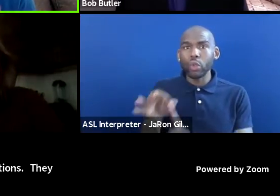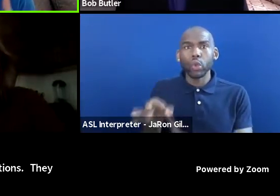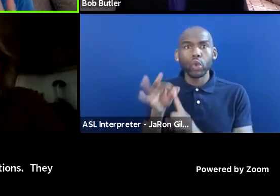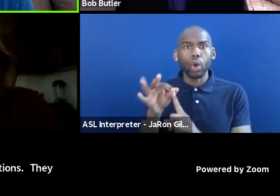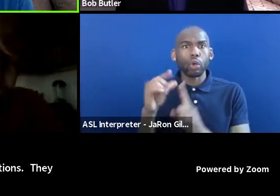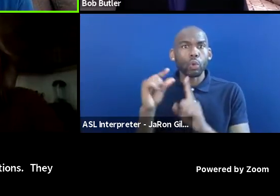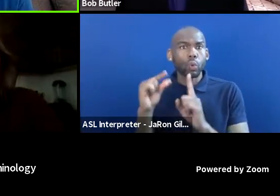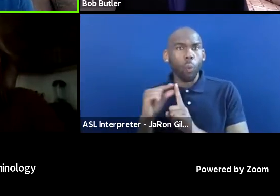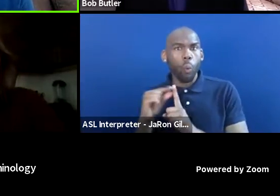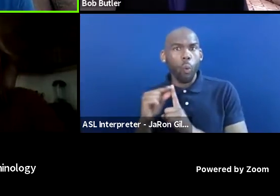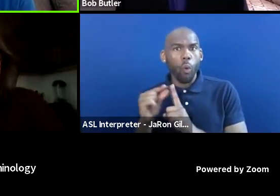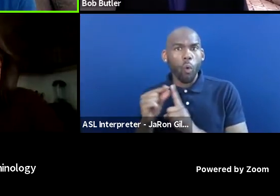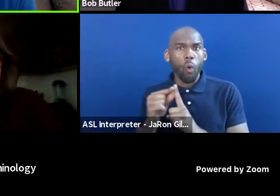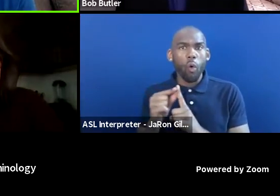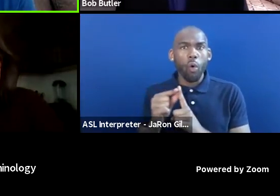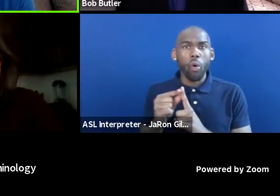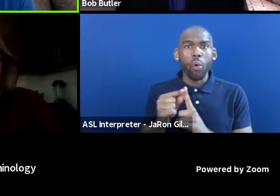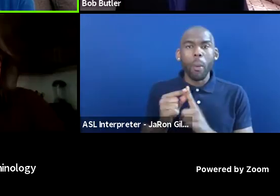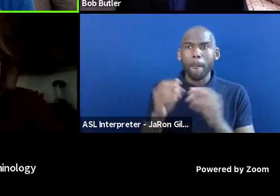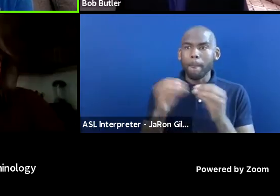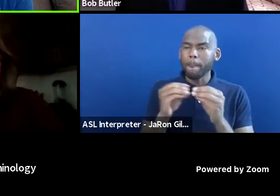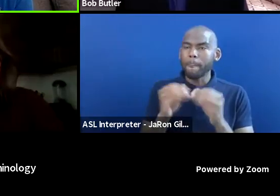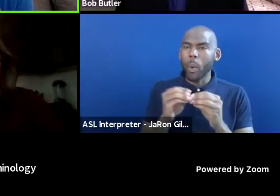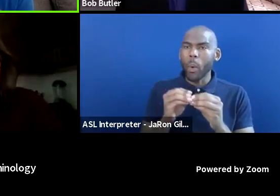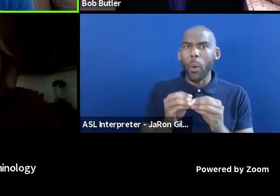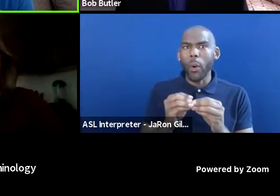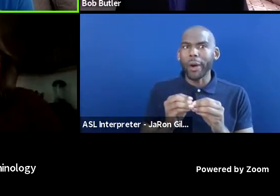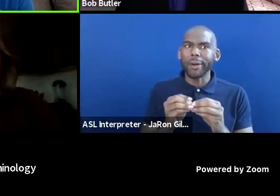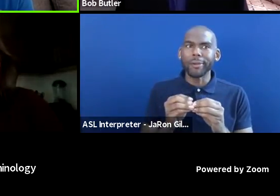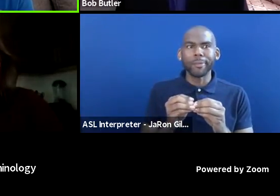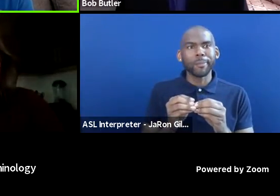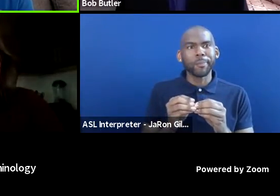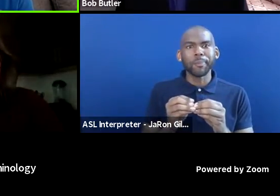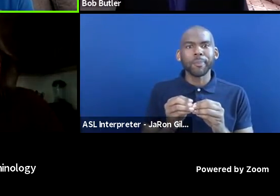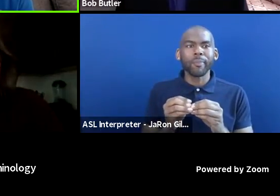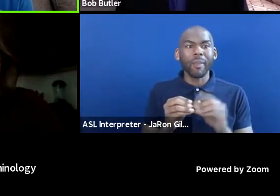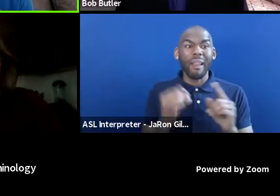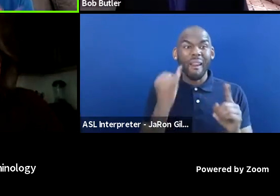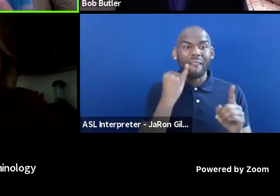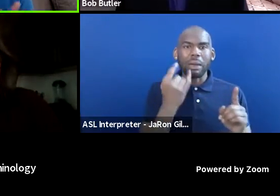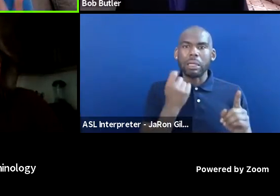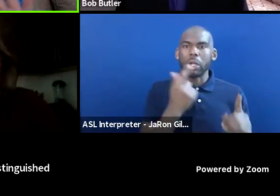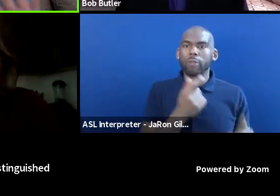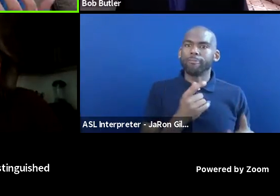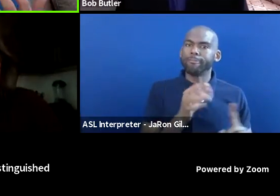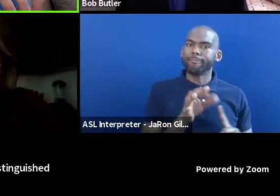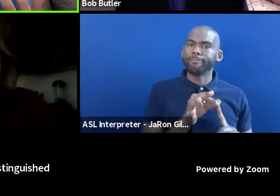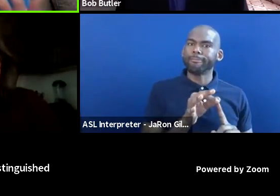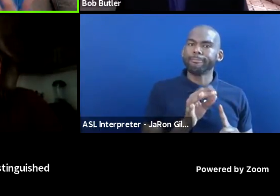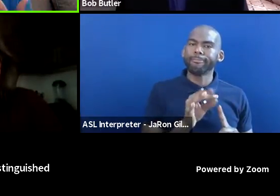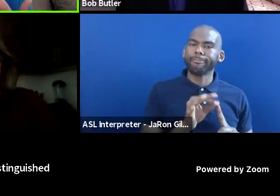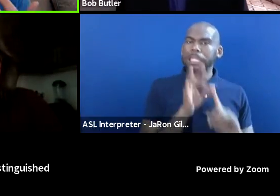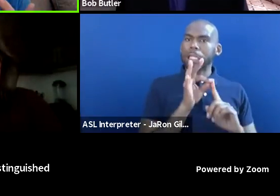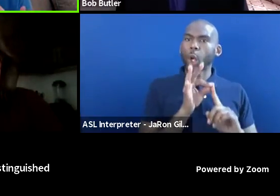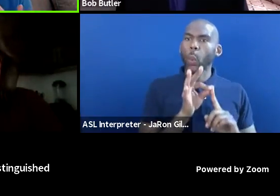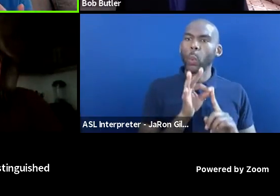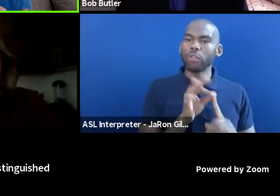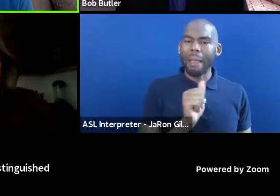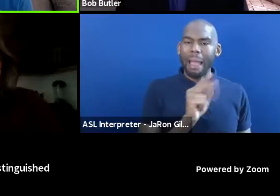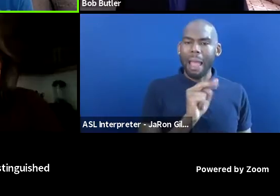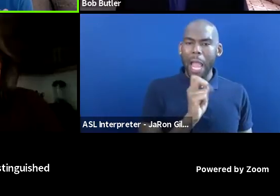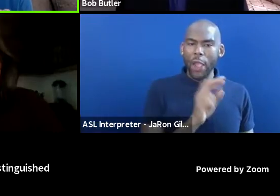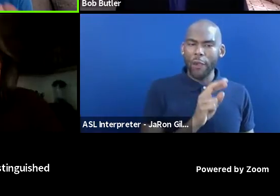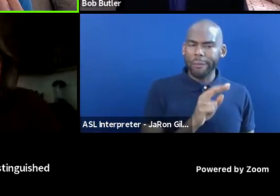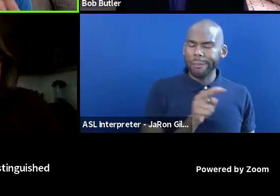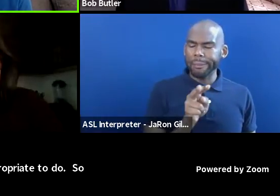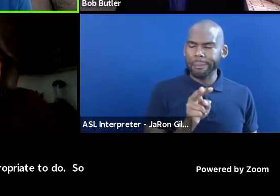a slightly more distinguished anchor wouldn't find that appropriate to do. So we all have our own voices in how we